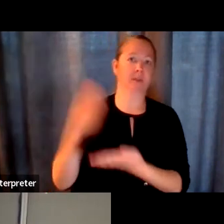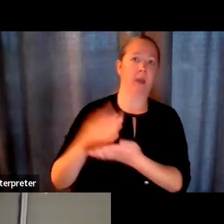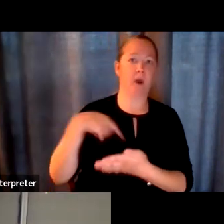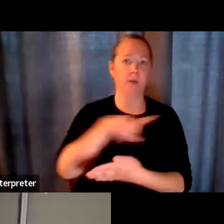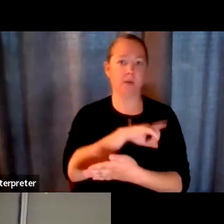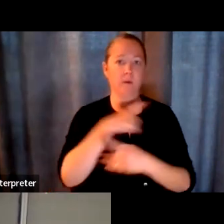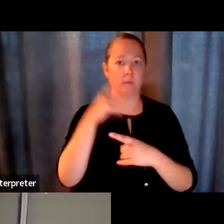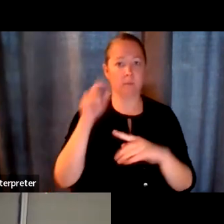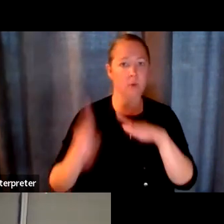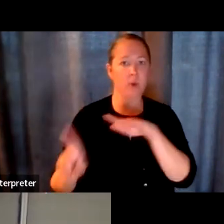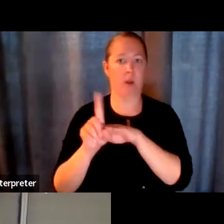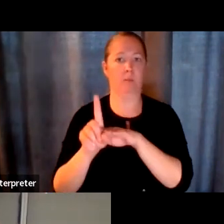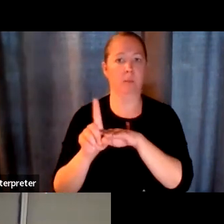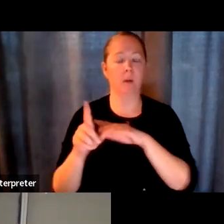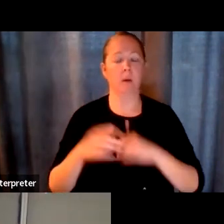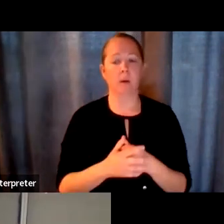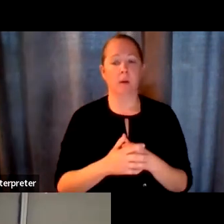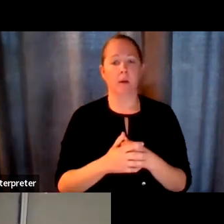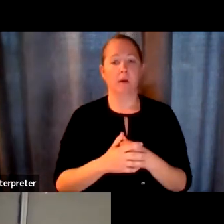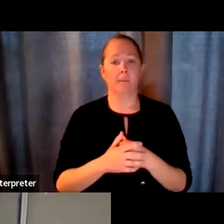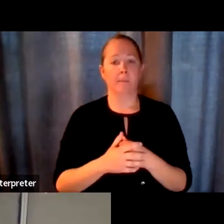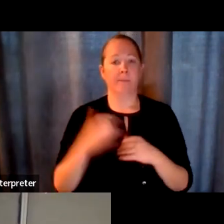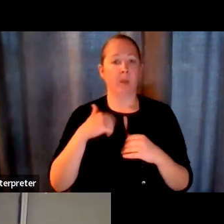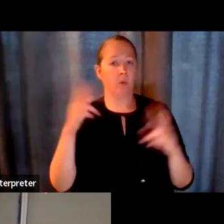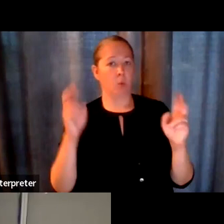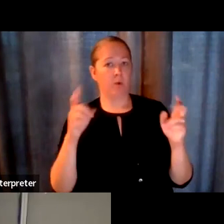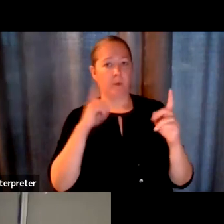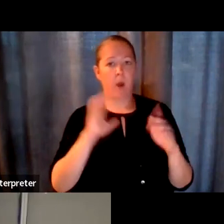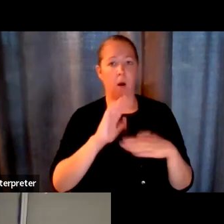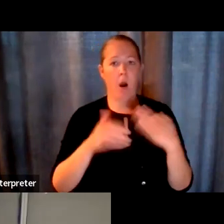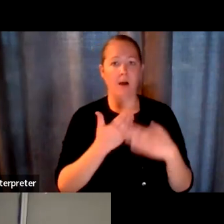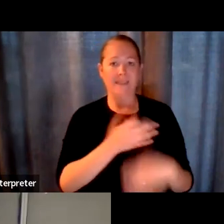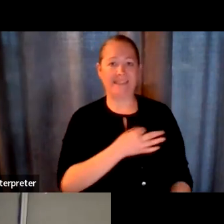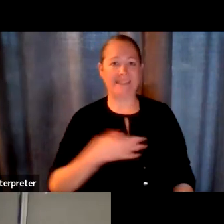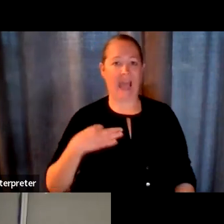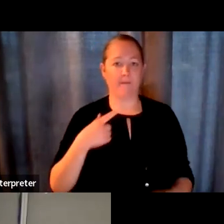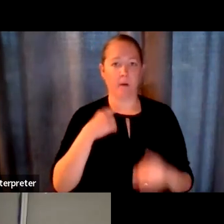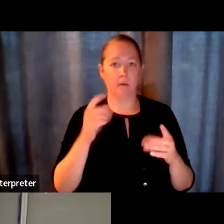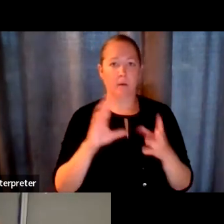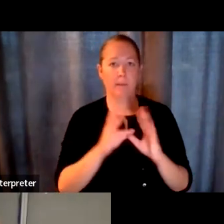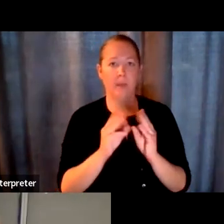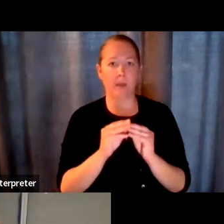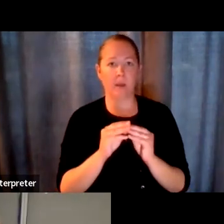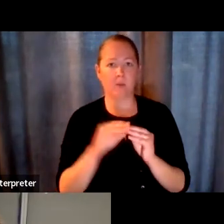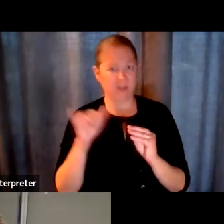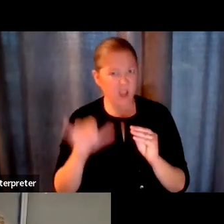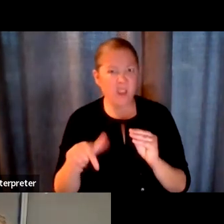beautiful quote that I read to our all staff meeting. Was that possibly just this